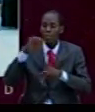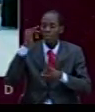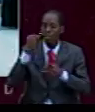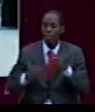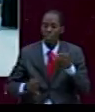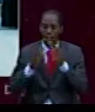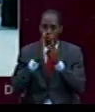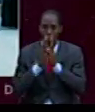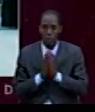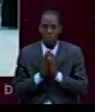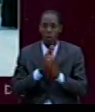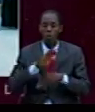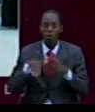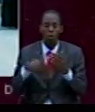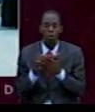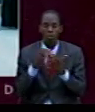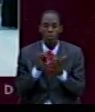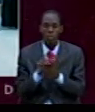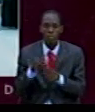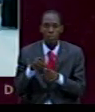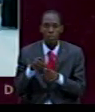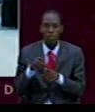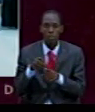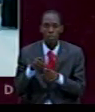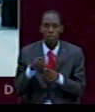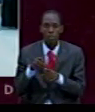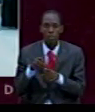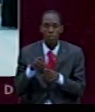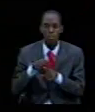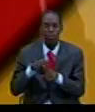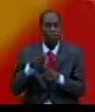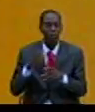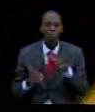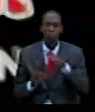those things disappear. Praise the Lord.